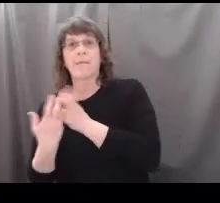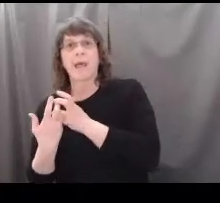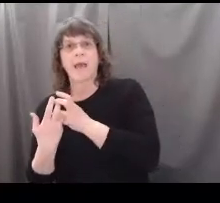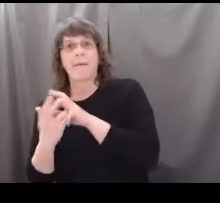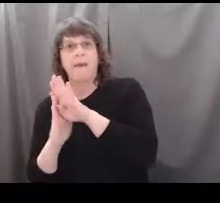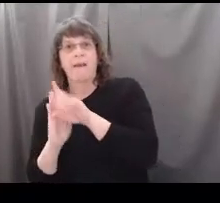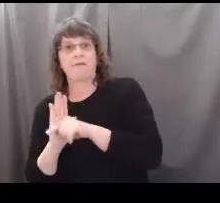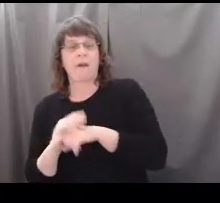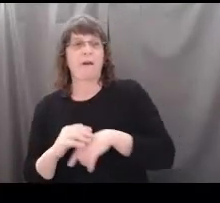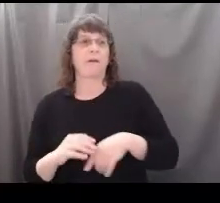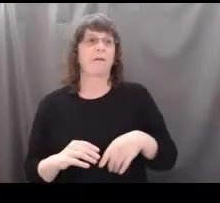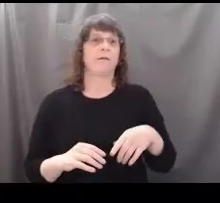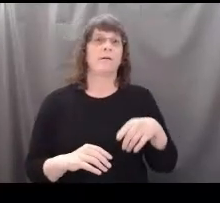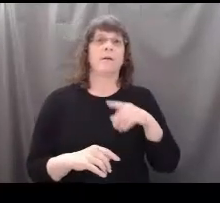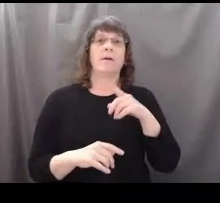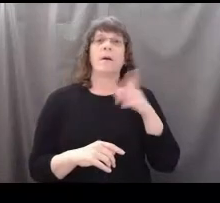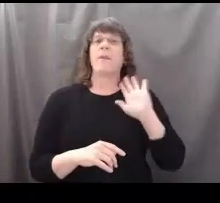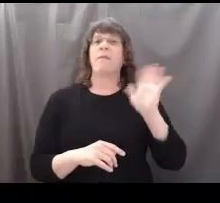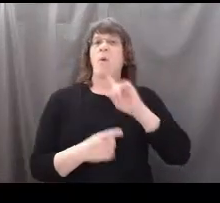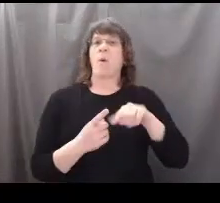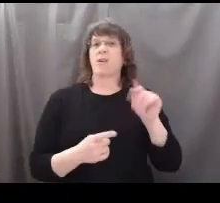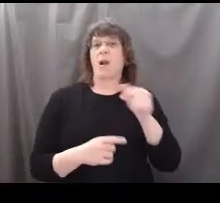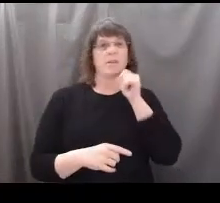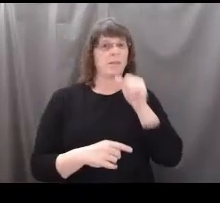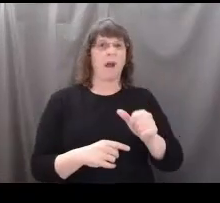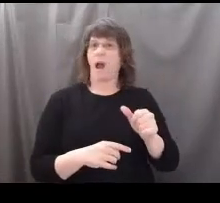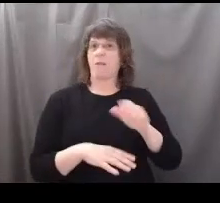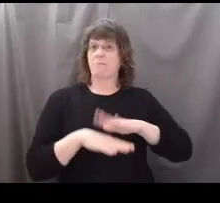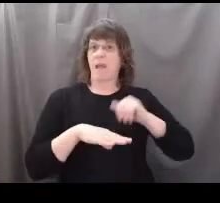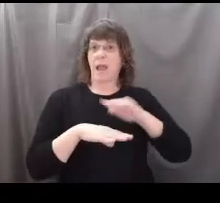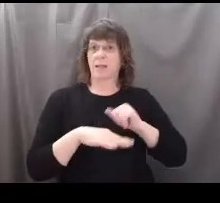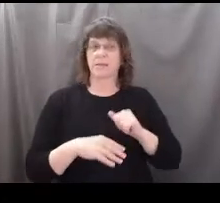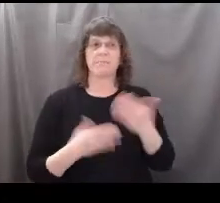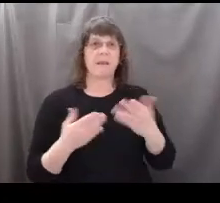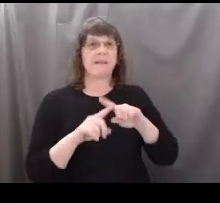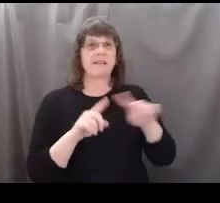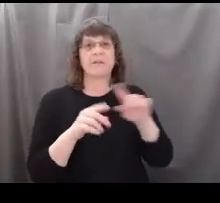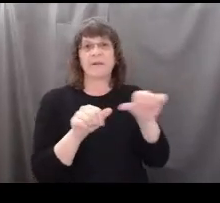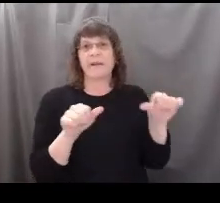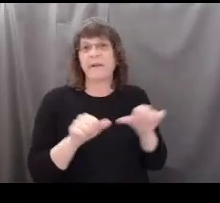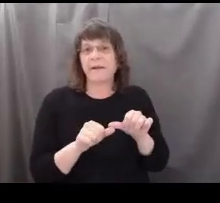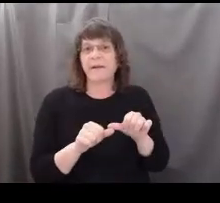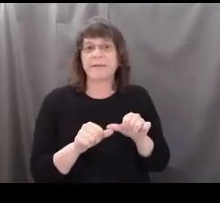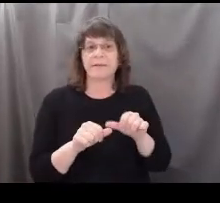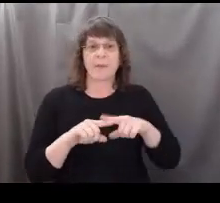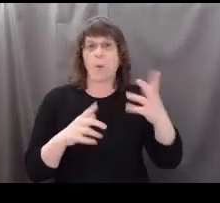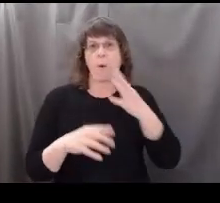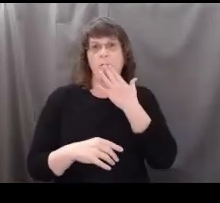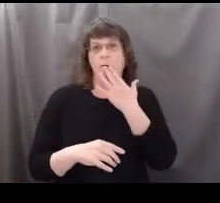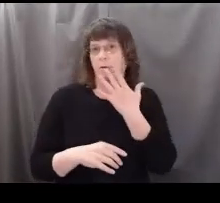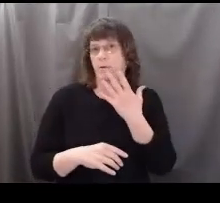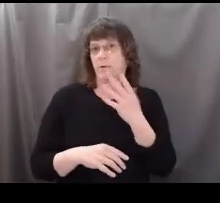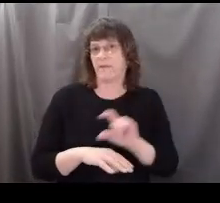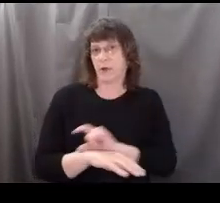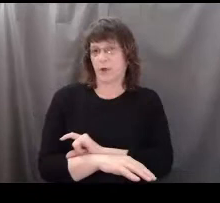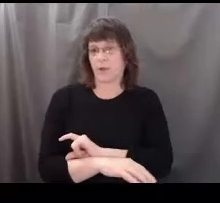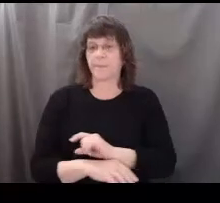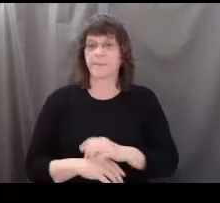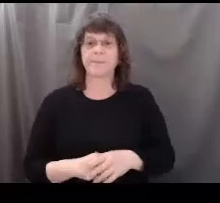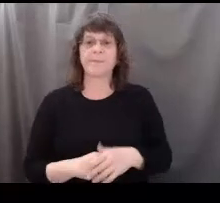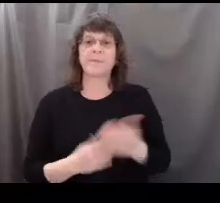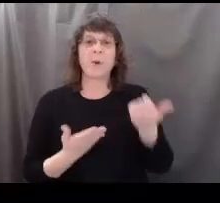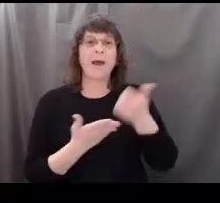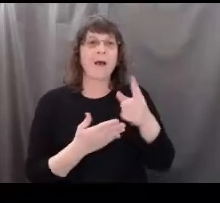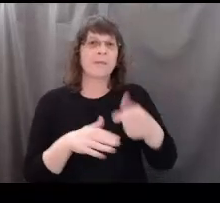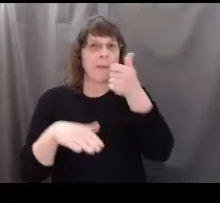they weren't house pets, maybe for different areas, depending what color their fur is, it helps them